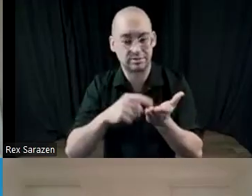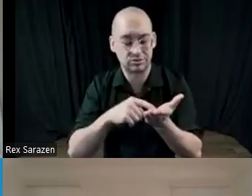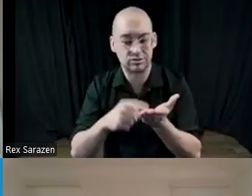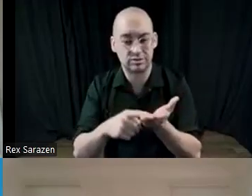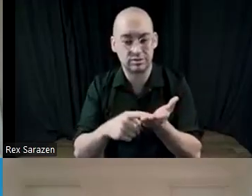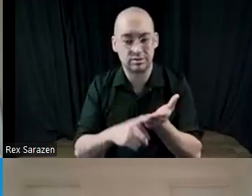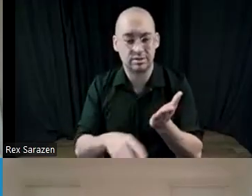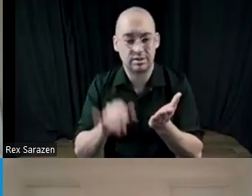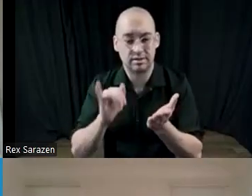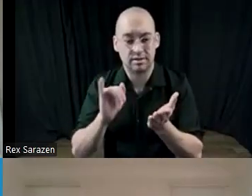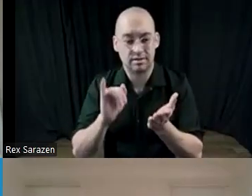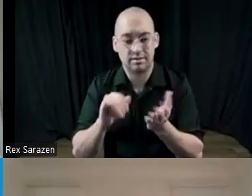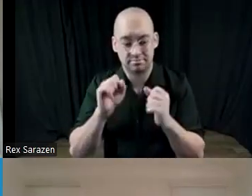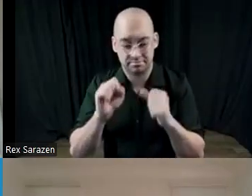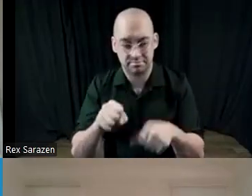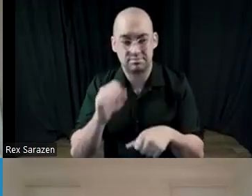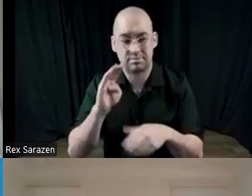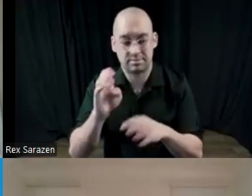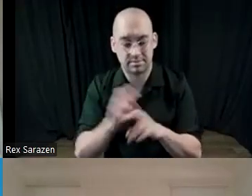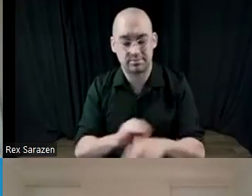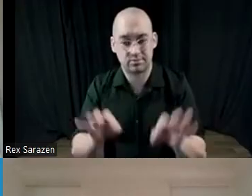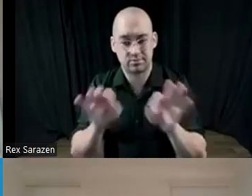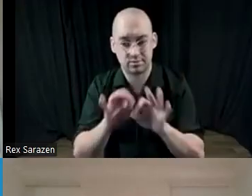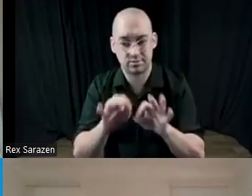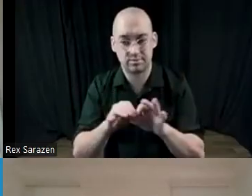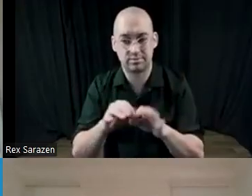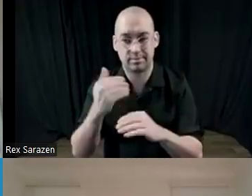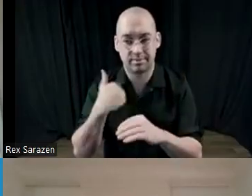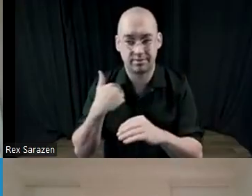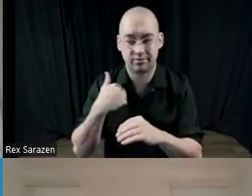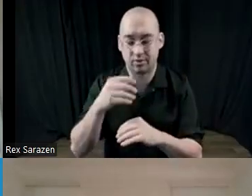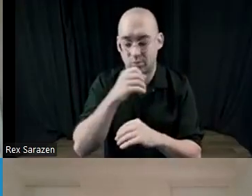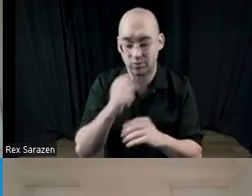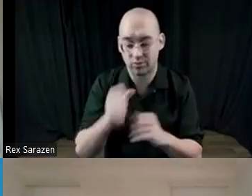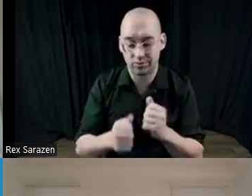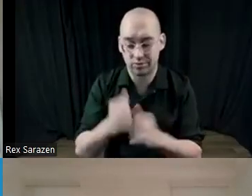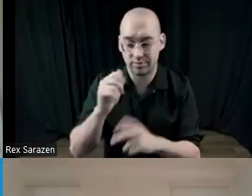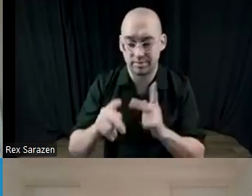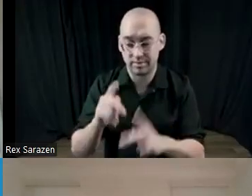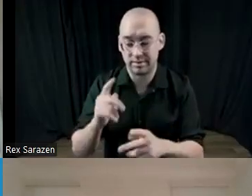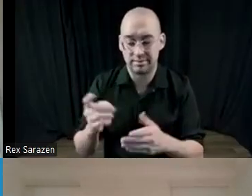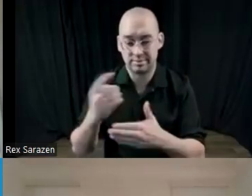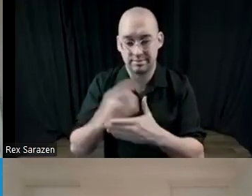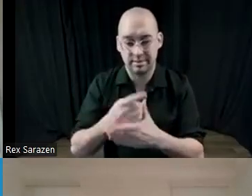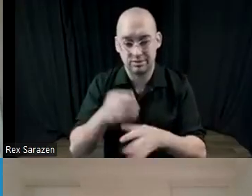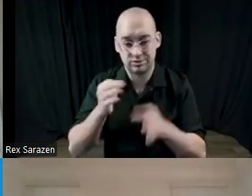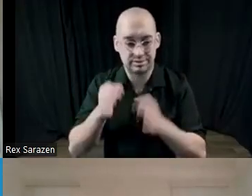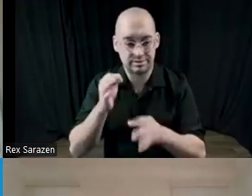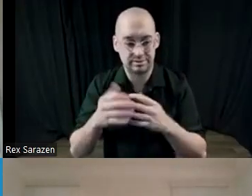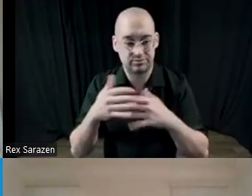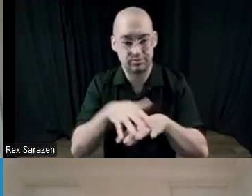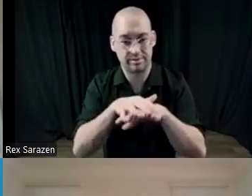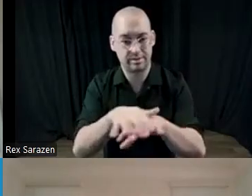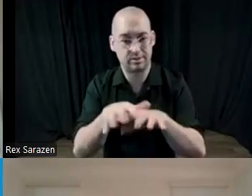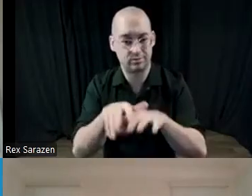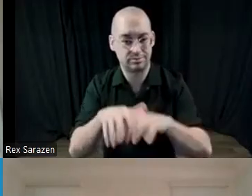that can be important. And I think there's the Elder and Disability Justice Coordinating Council, I think is the name. And I know they